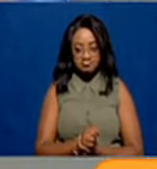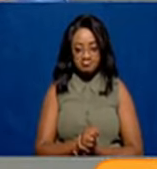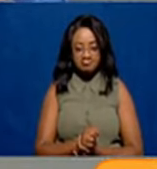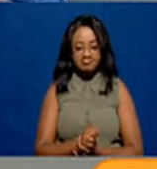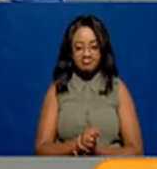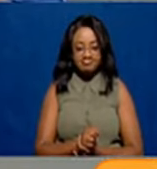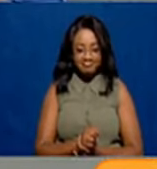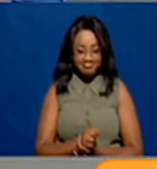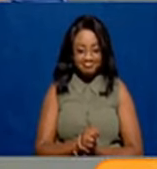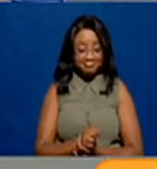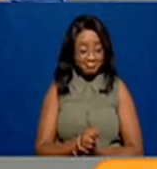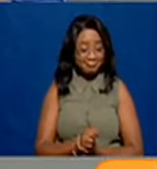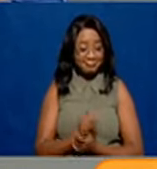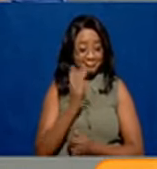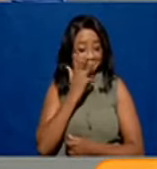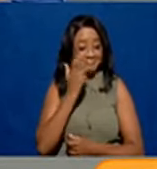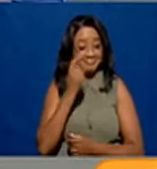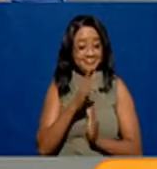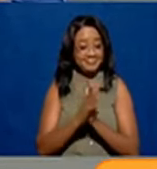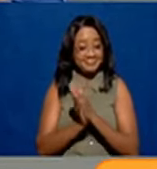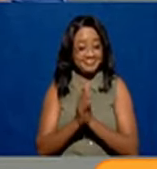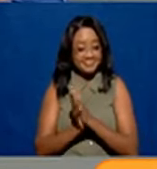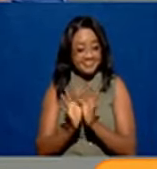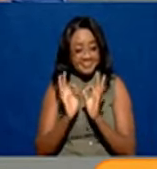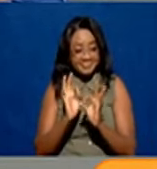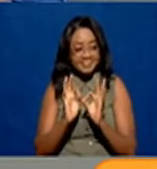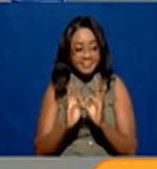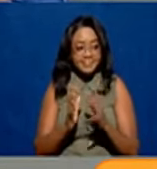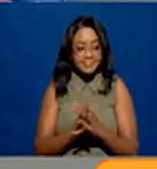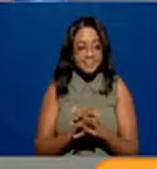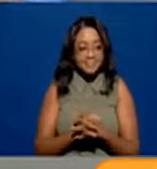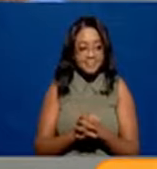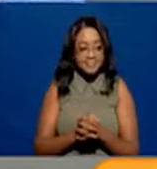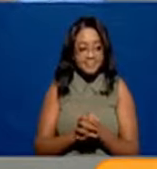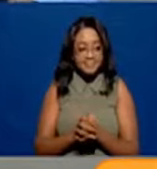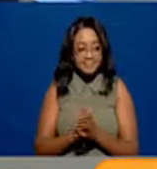Really good feature there, huh? Fantastic reporting there, yeah. From Sam. Yeah. Well done, Sam. Good stuff.